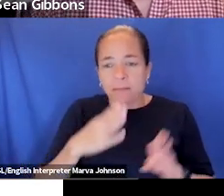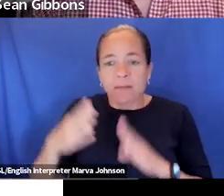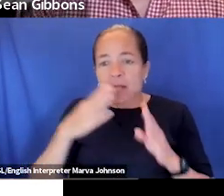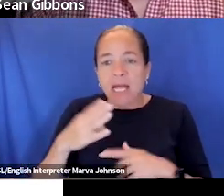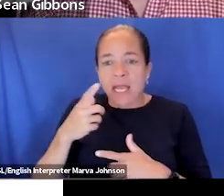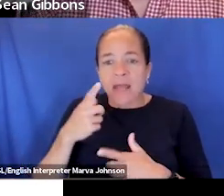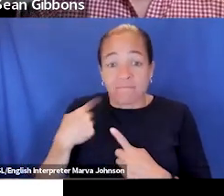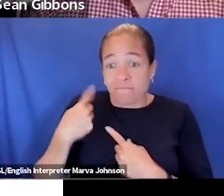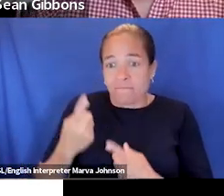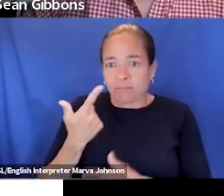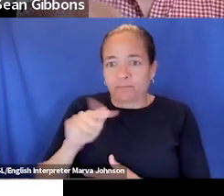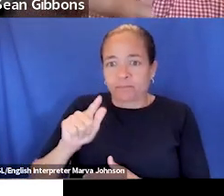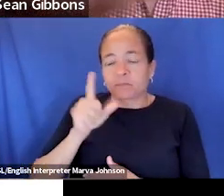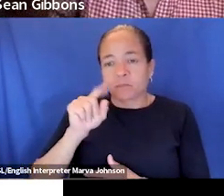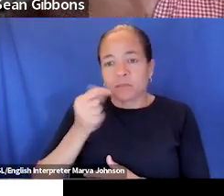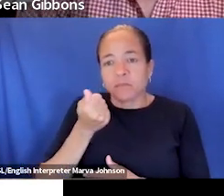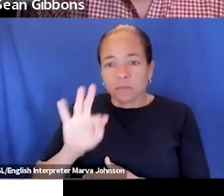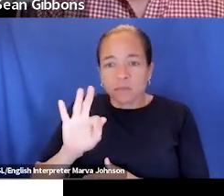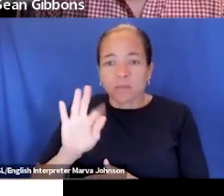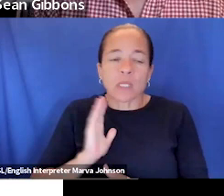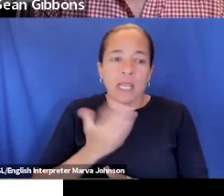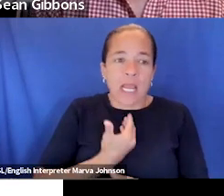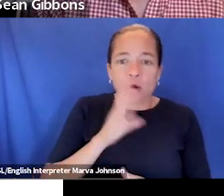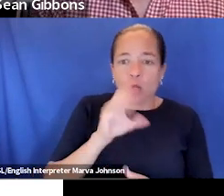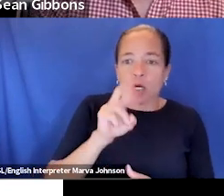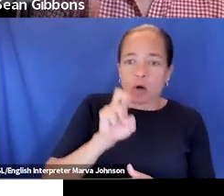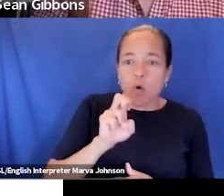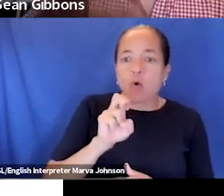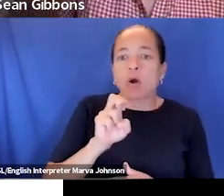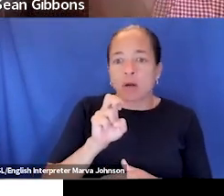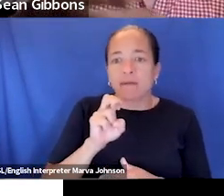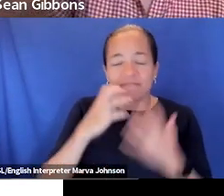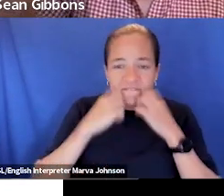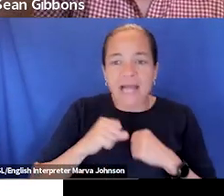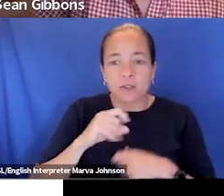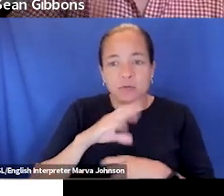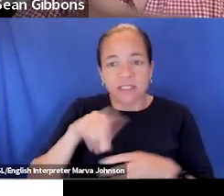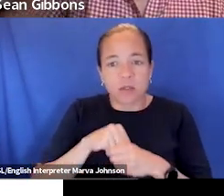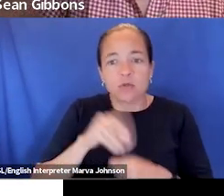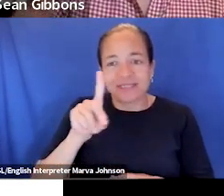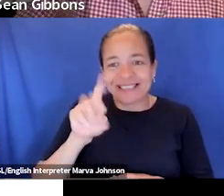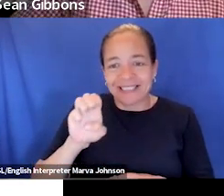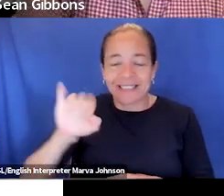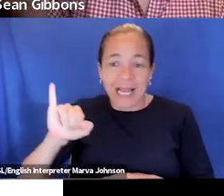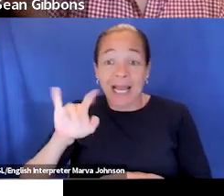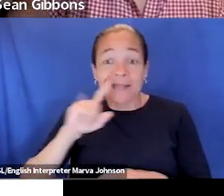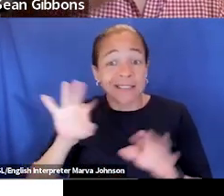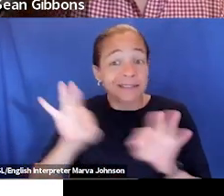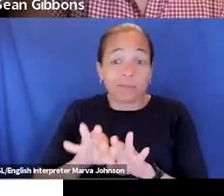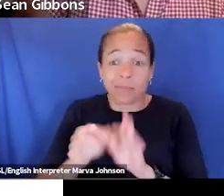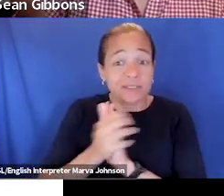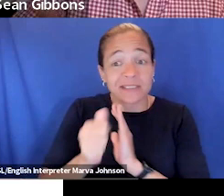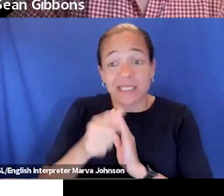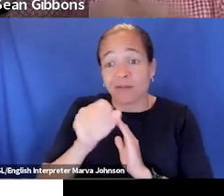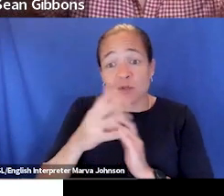to for quite a while. Our core values include diversity, equity, and inclusion, and it's a critical skill. If you want to be successful and effective